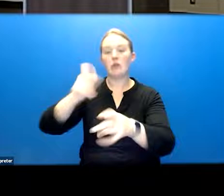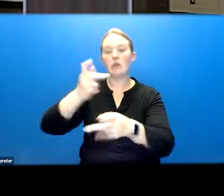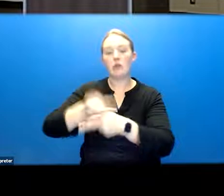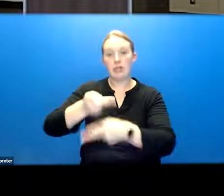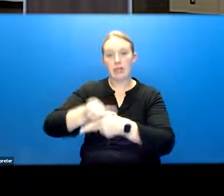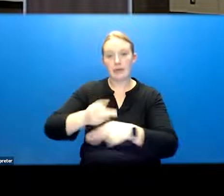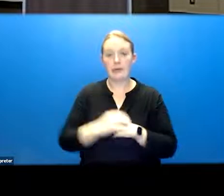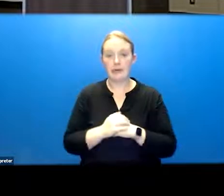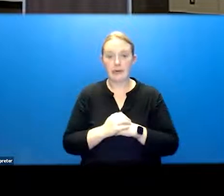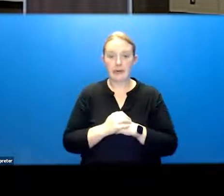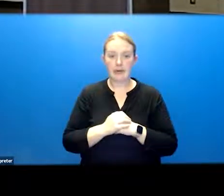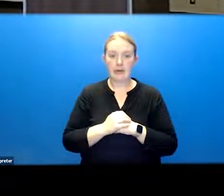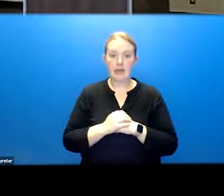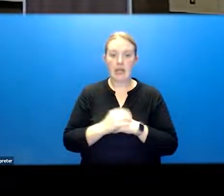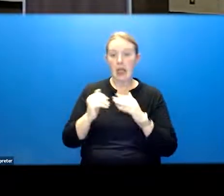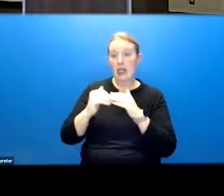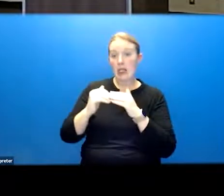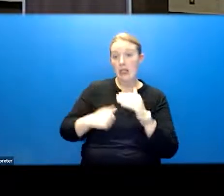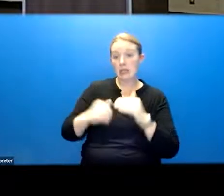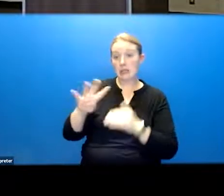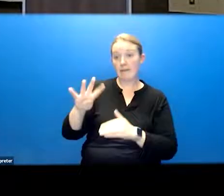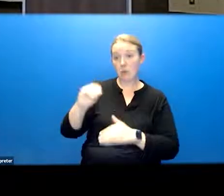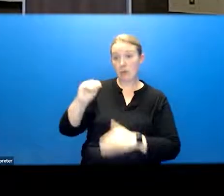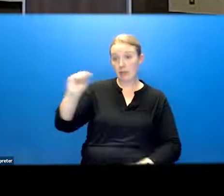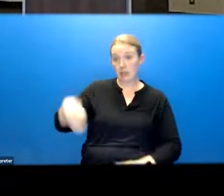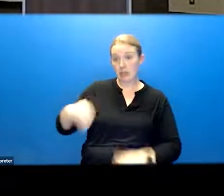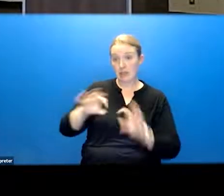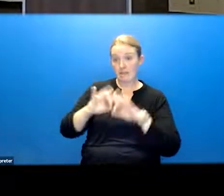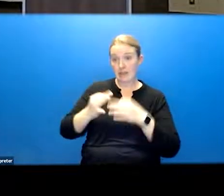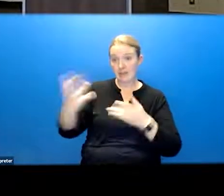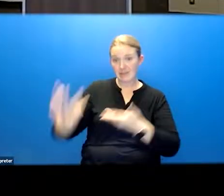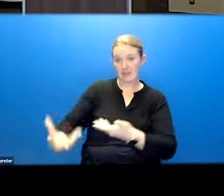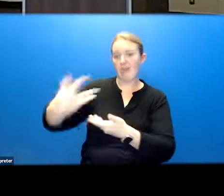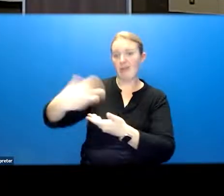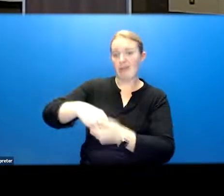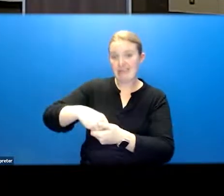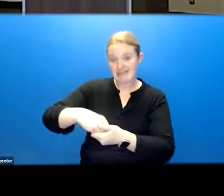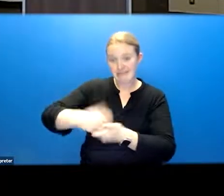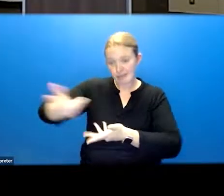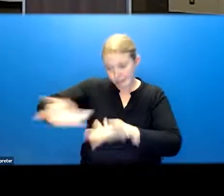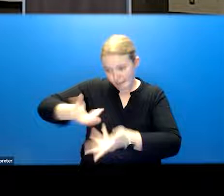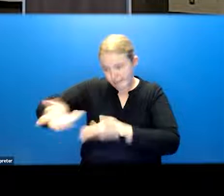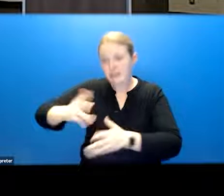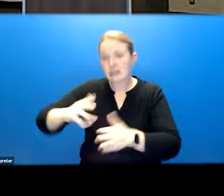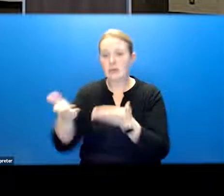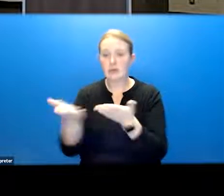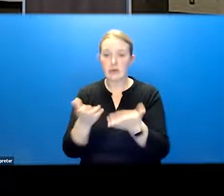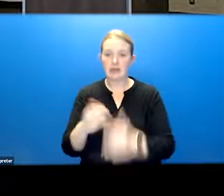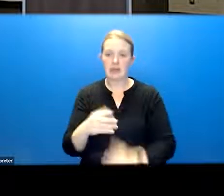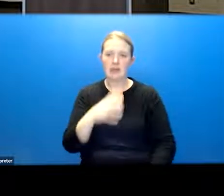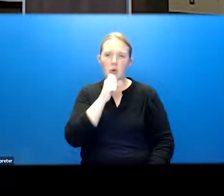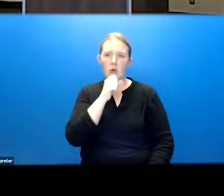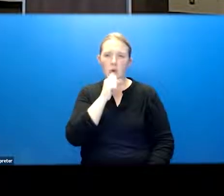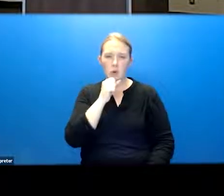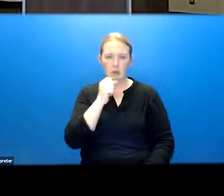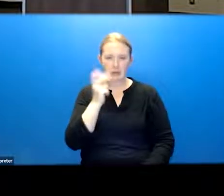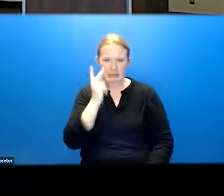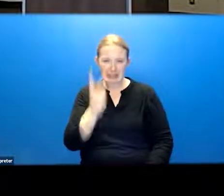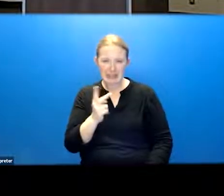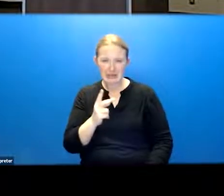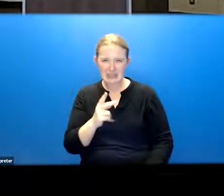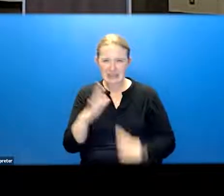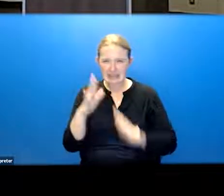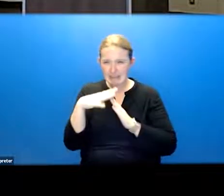less than 40% of families are engaged in services. And the orange, I don't know if you can see the very